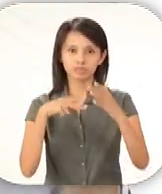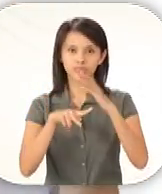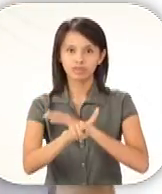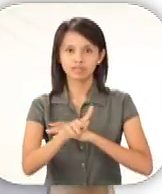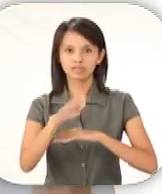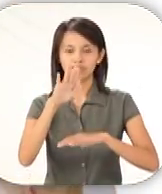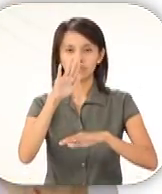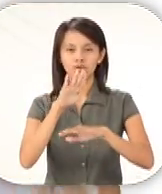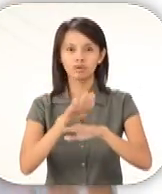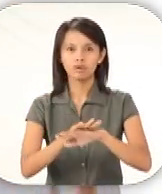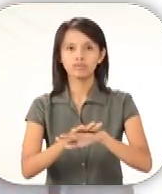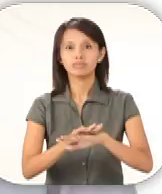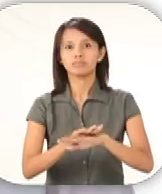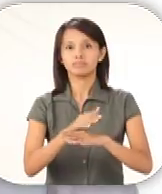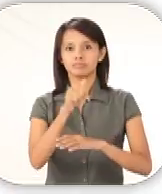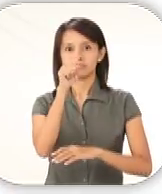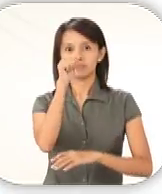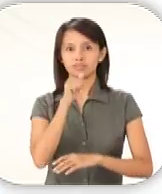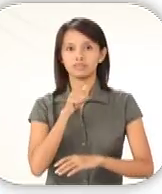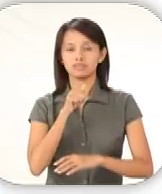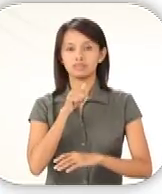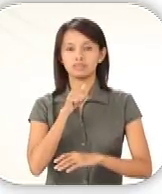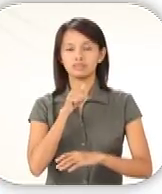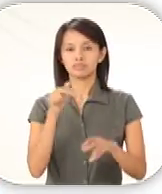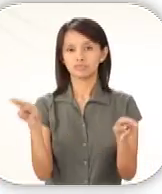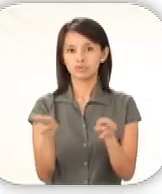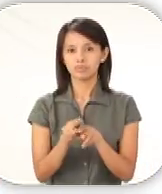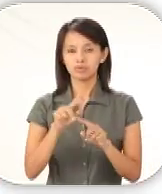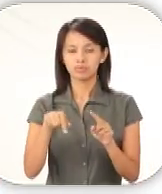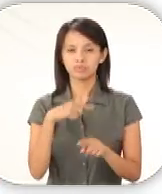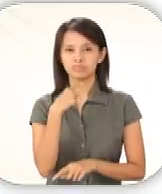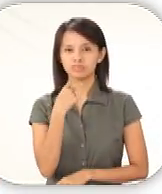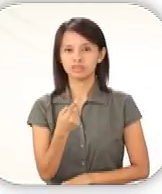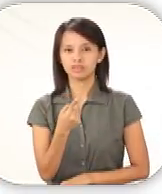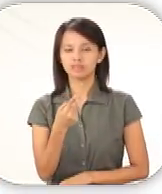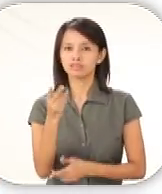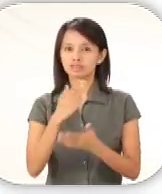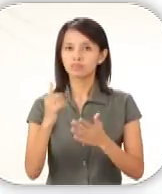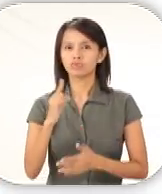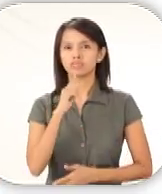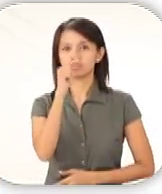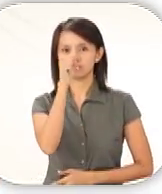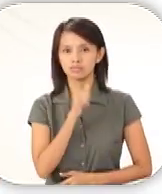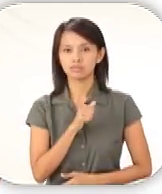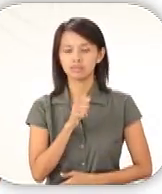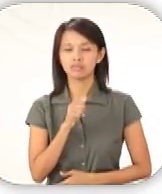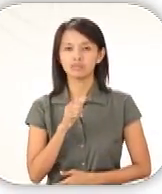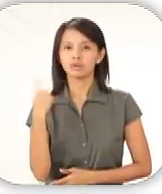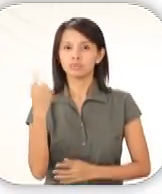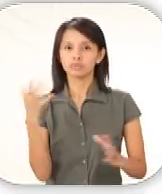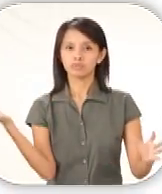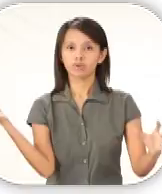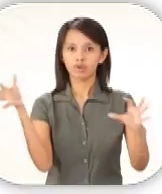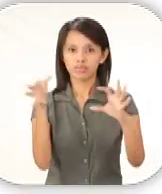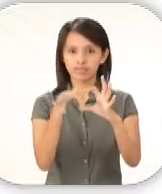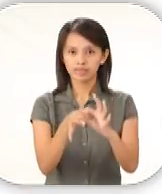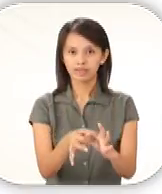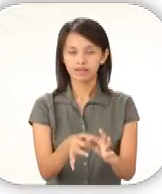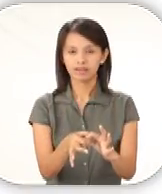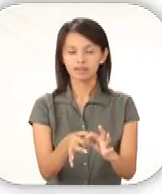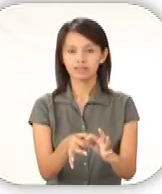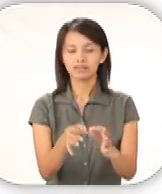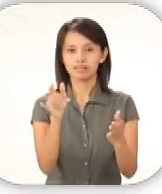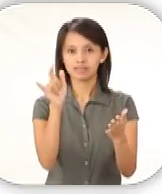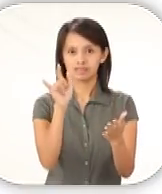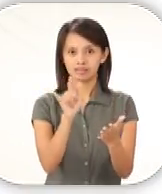another perspective on patience. Normally, when we say somebody is patient, we always connect